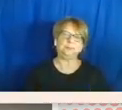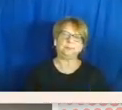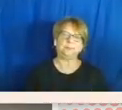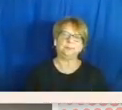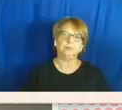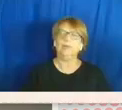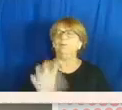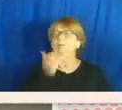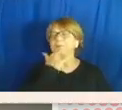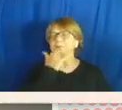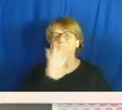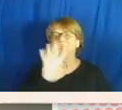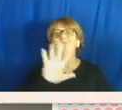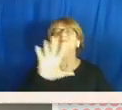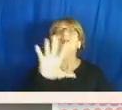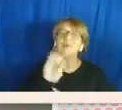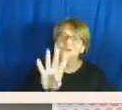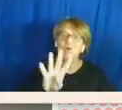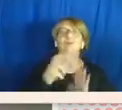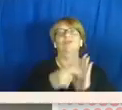the 504 regulations.